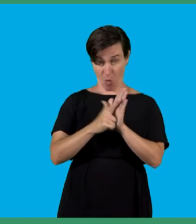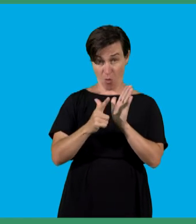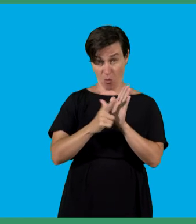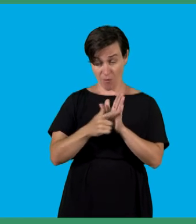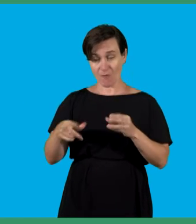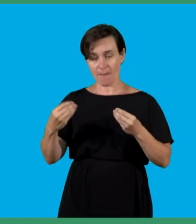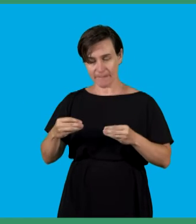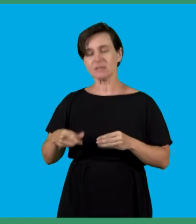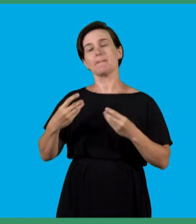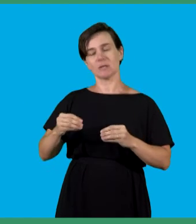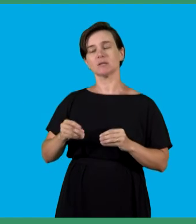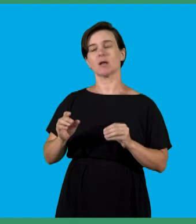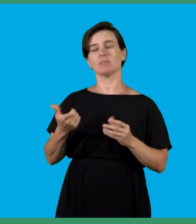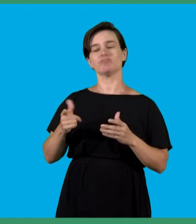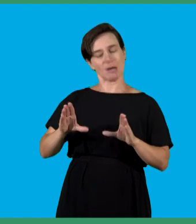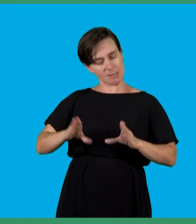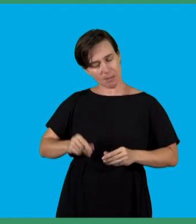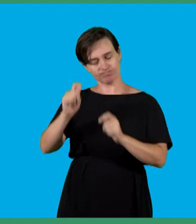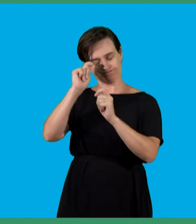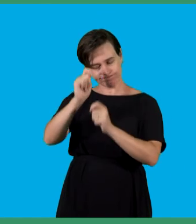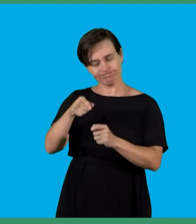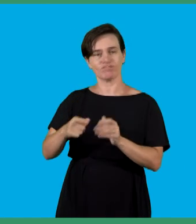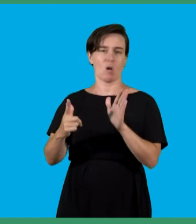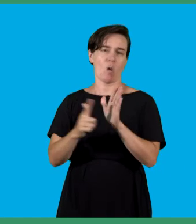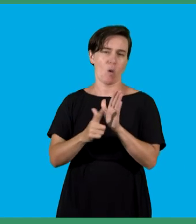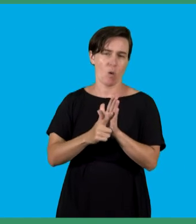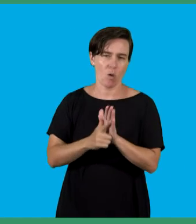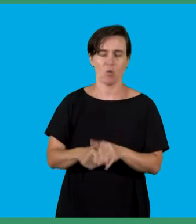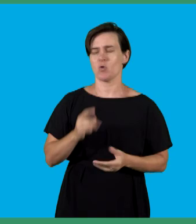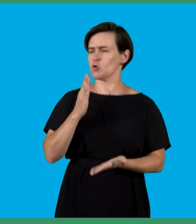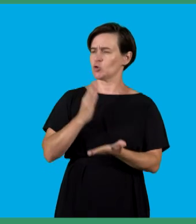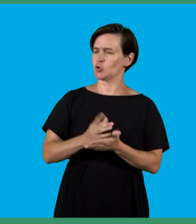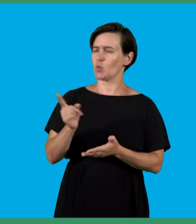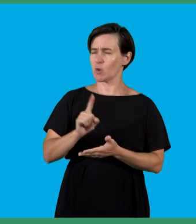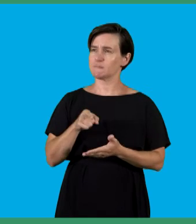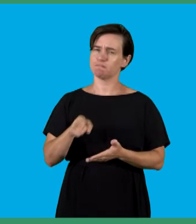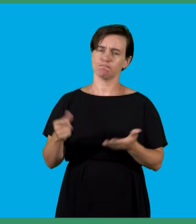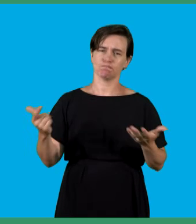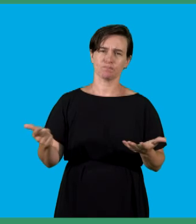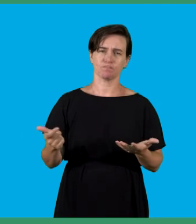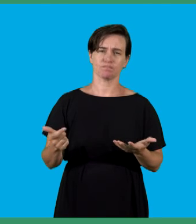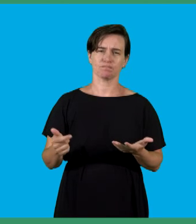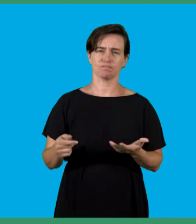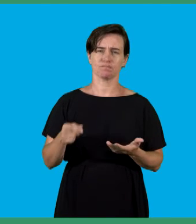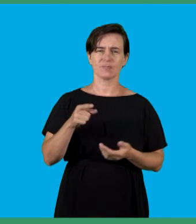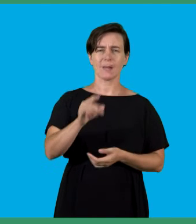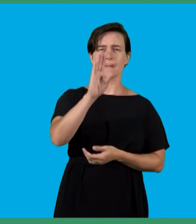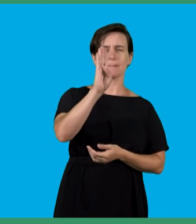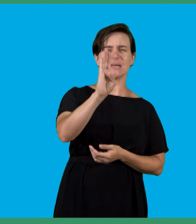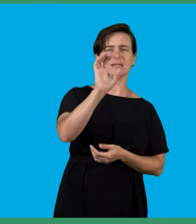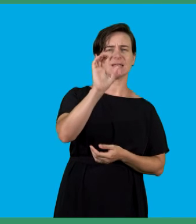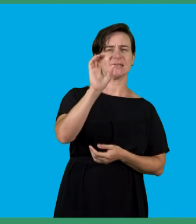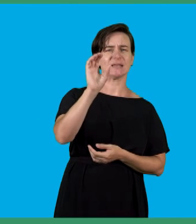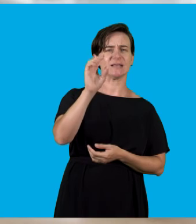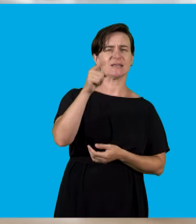businesses, making sure that we pay them fair remuneration packages, making sure that we adhere to the provisions of